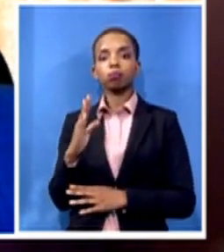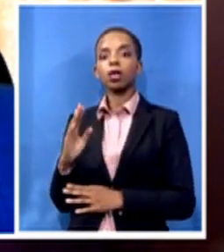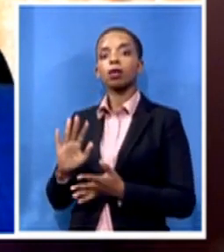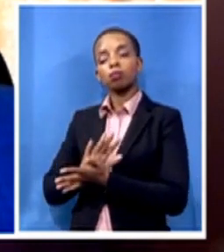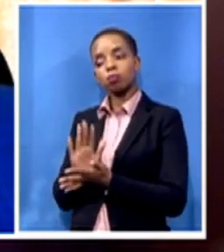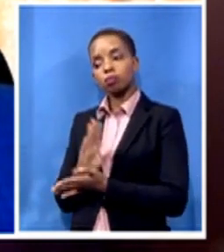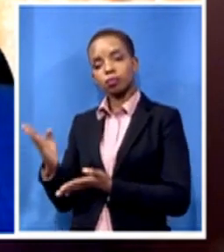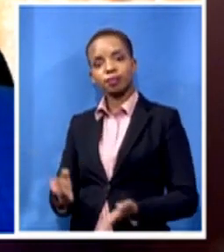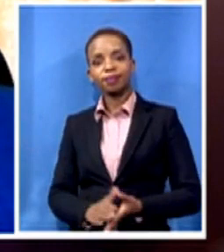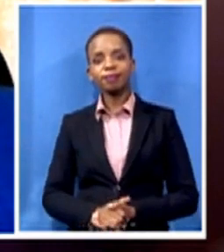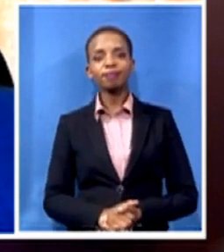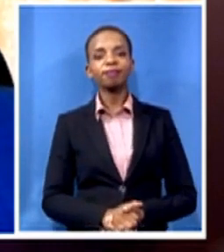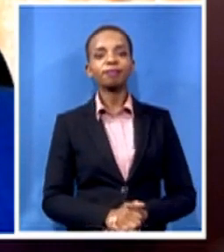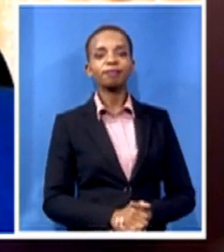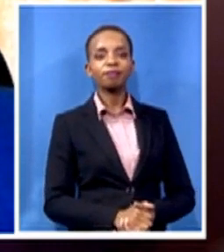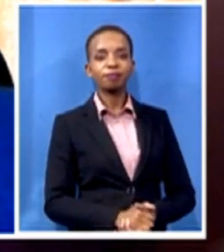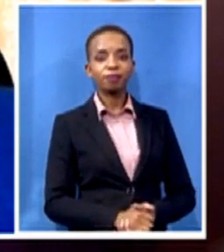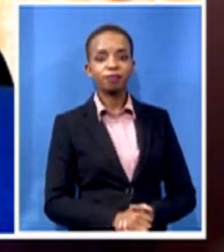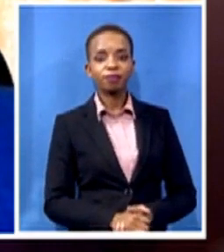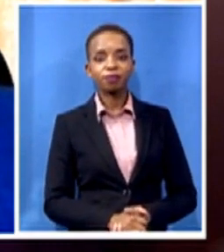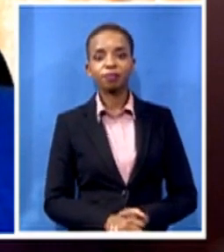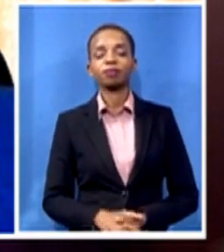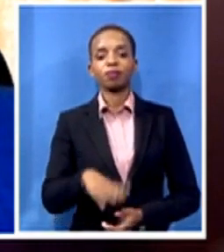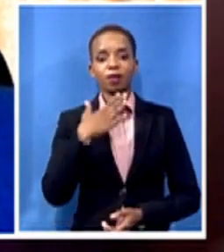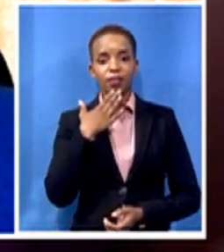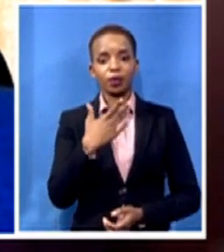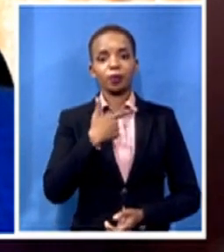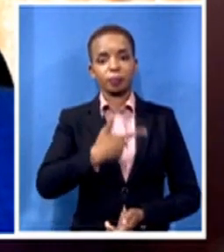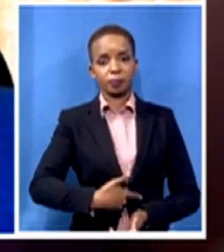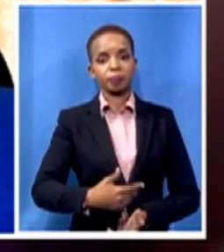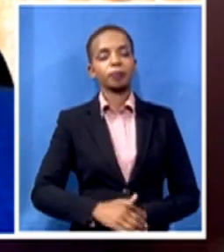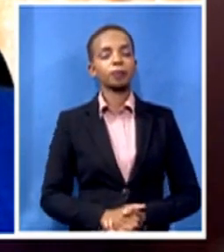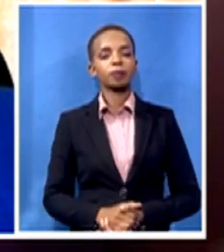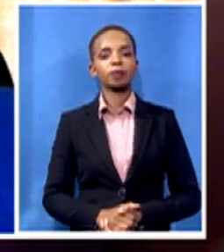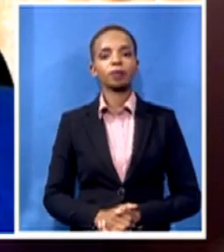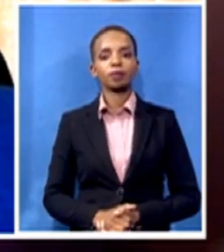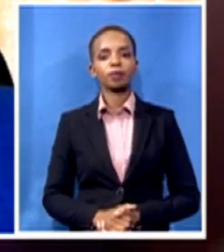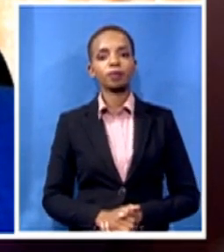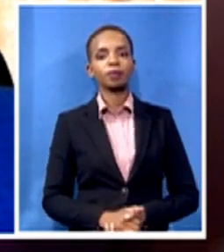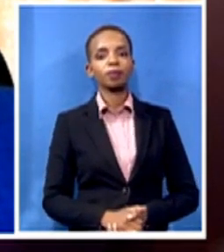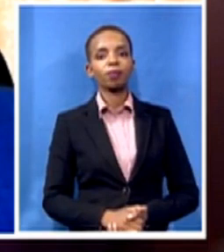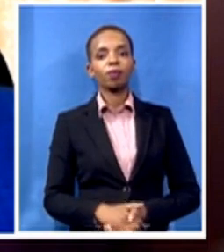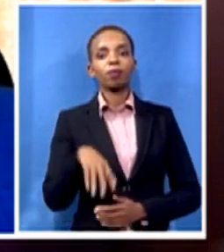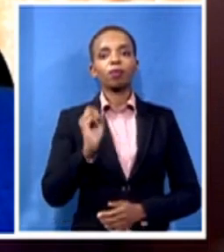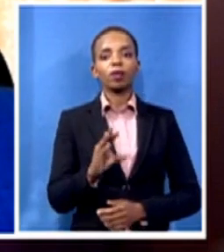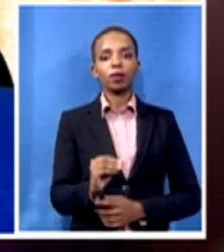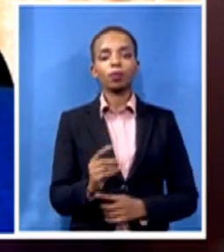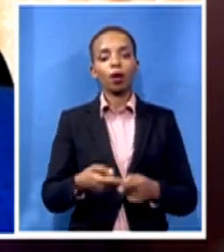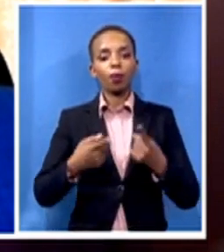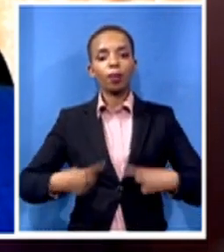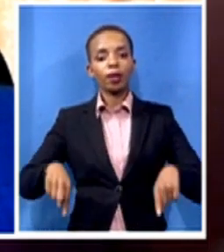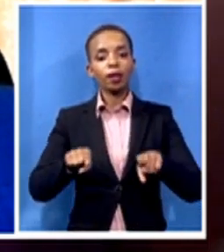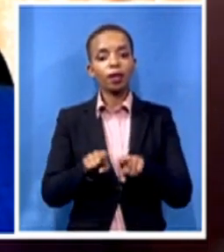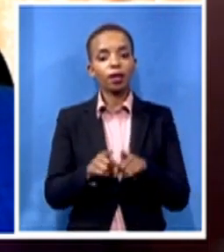Thank you for having me. So, as we contemplate sending our children back to school, there are still so